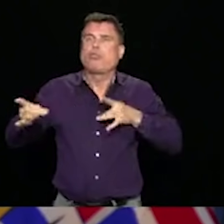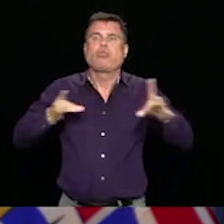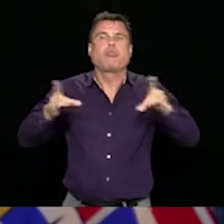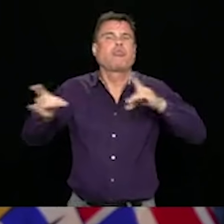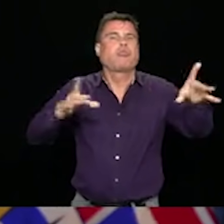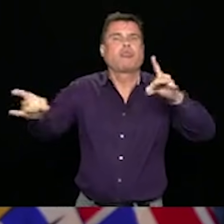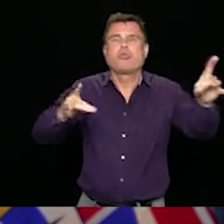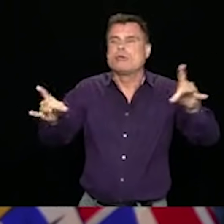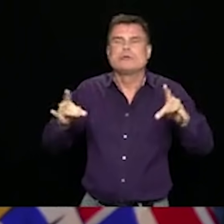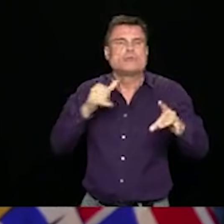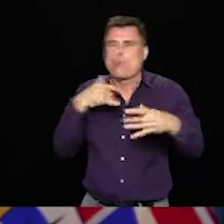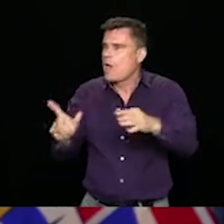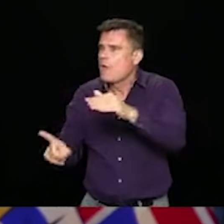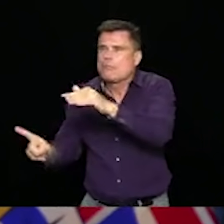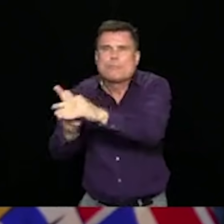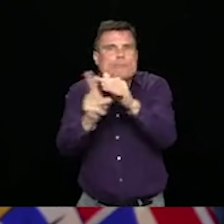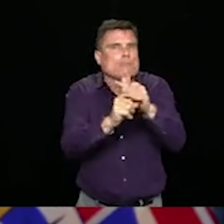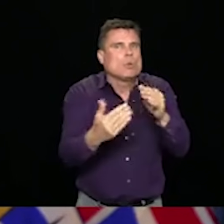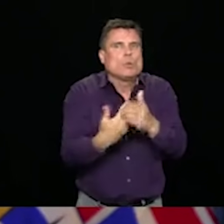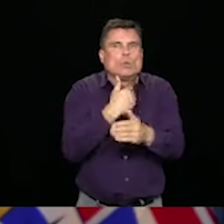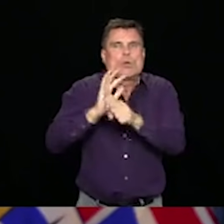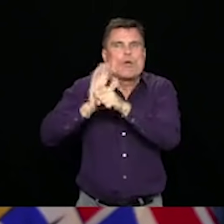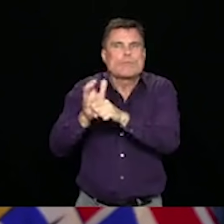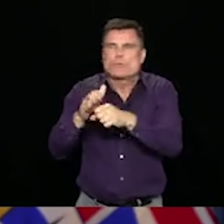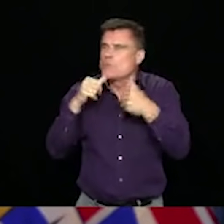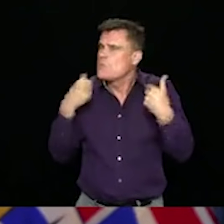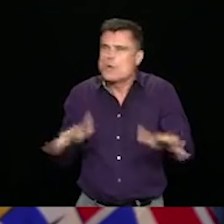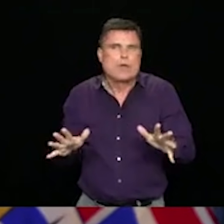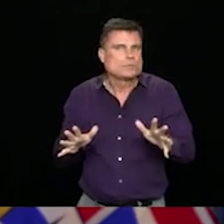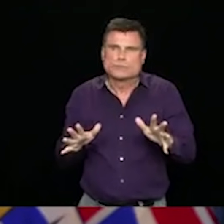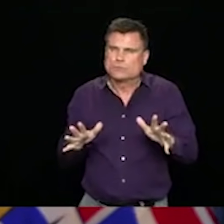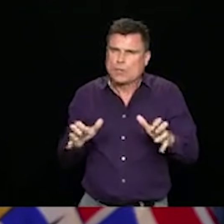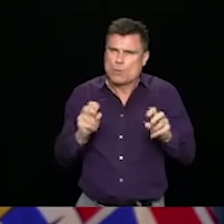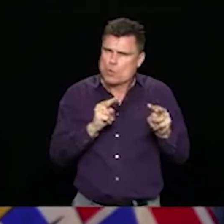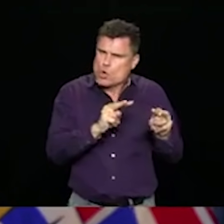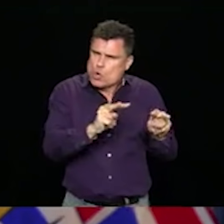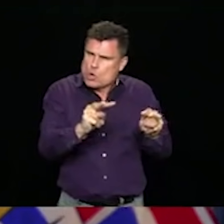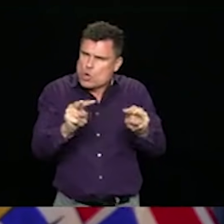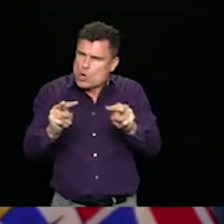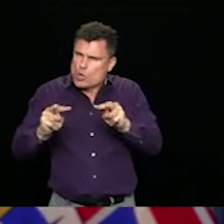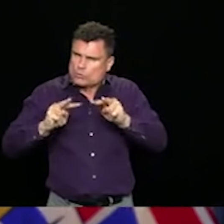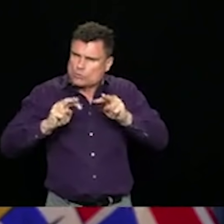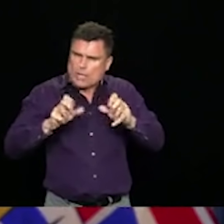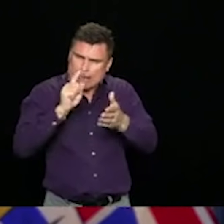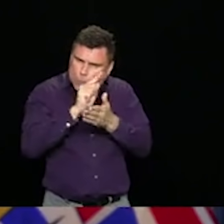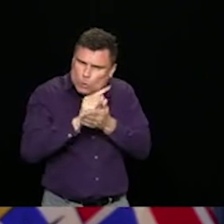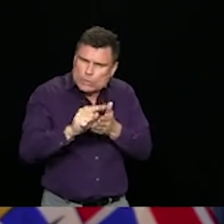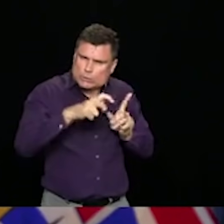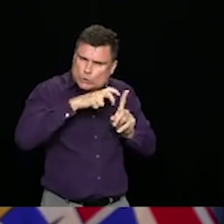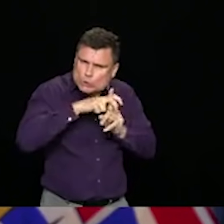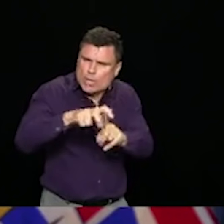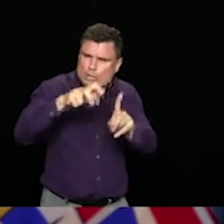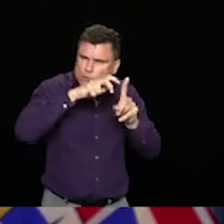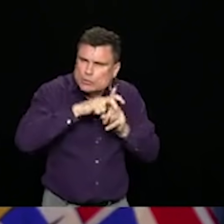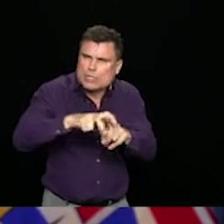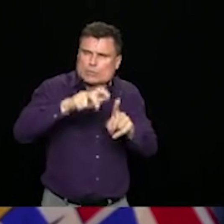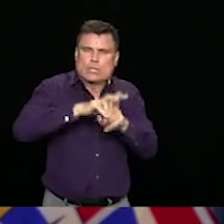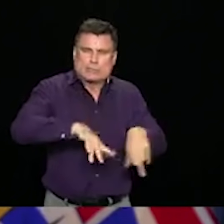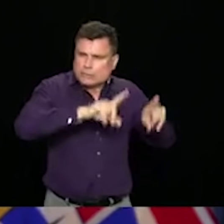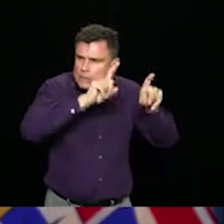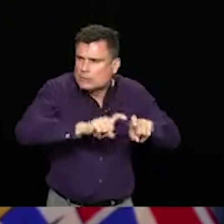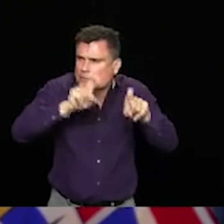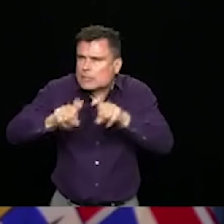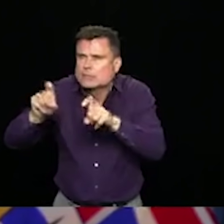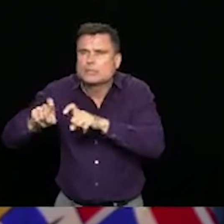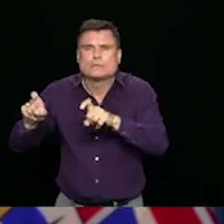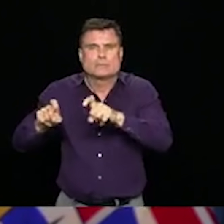closely and are assessing our progress week by week. And we're doing that through our testing, through our contact tracing, through making sure that